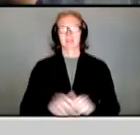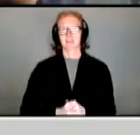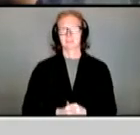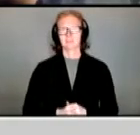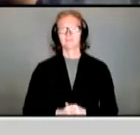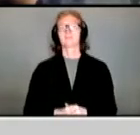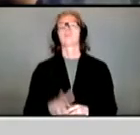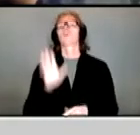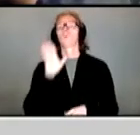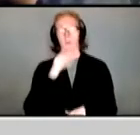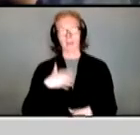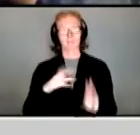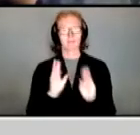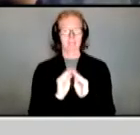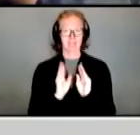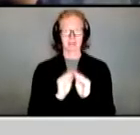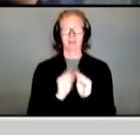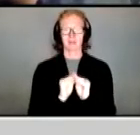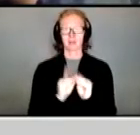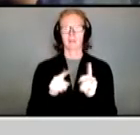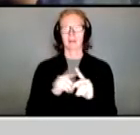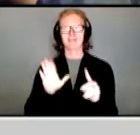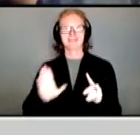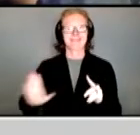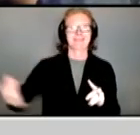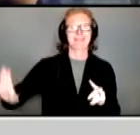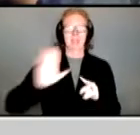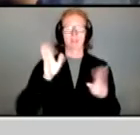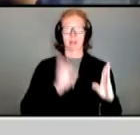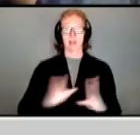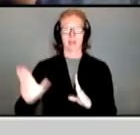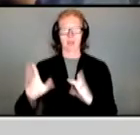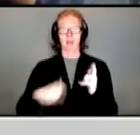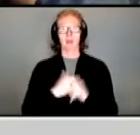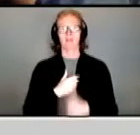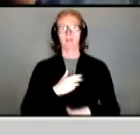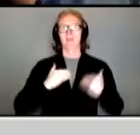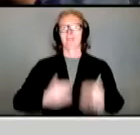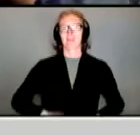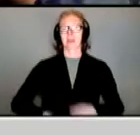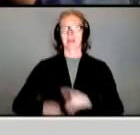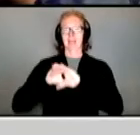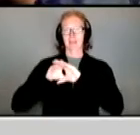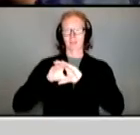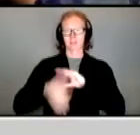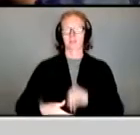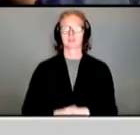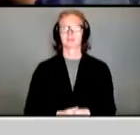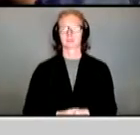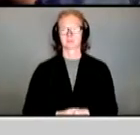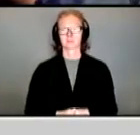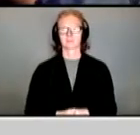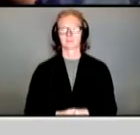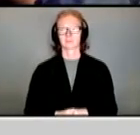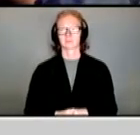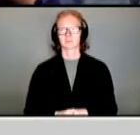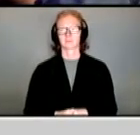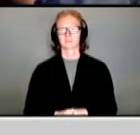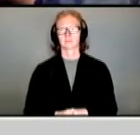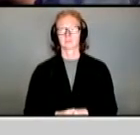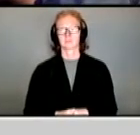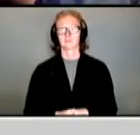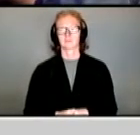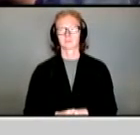meeting with them about their engagement plan on body-worn cameras, which this co-sponsored forum